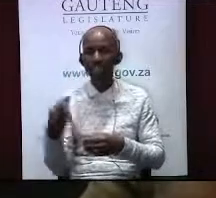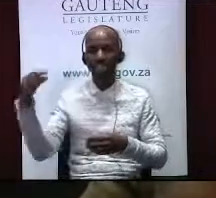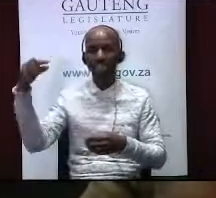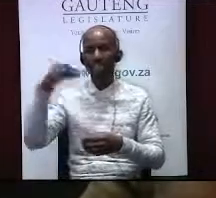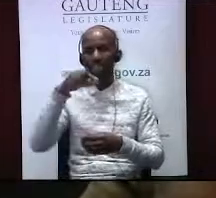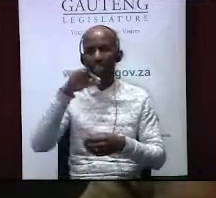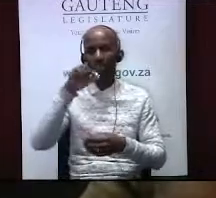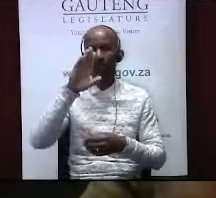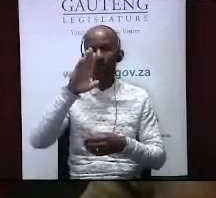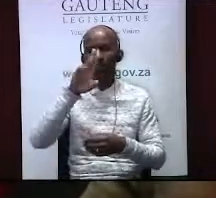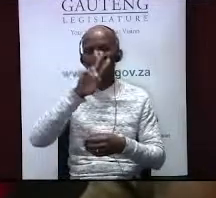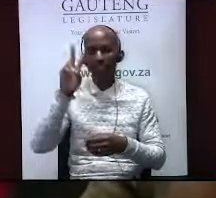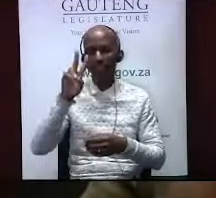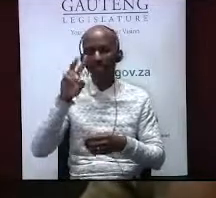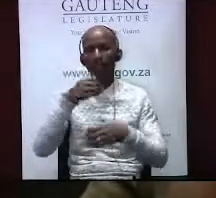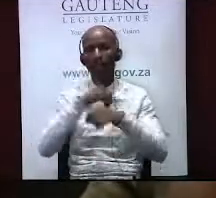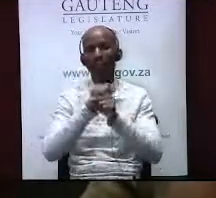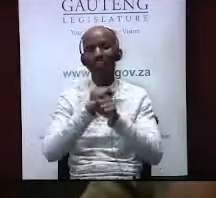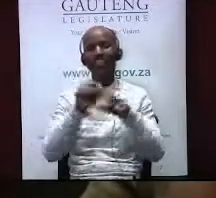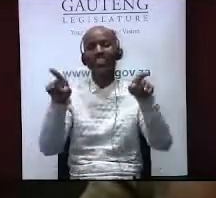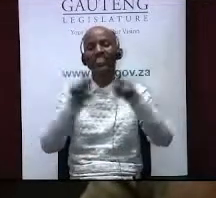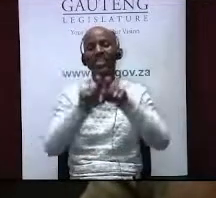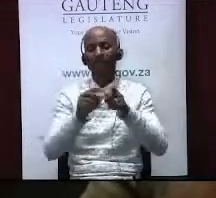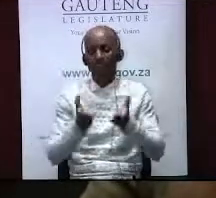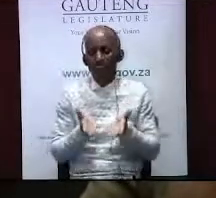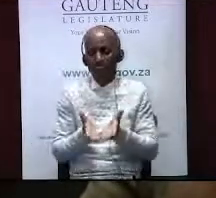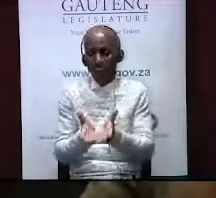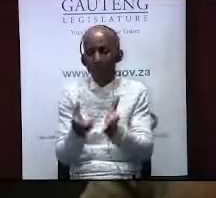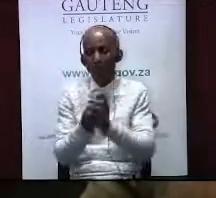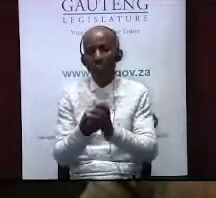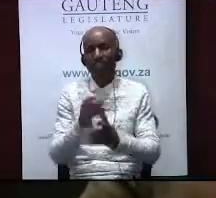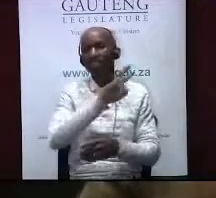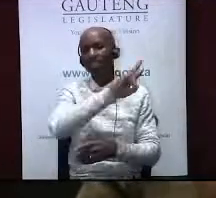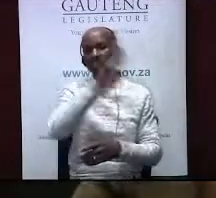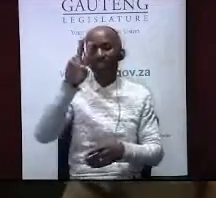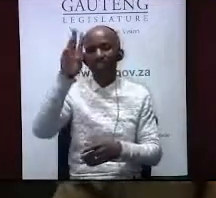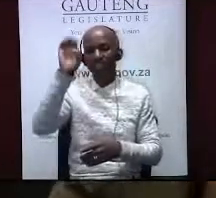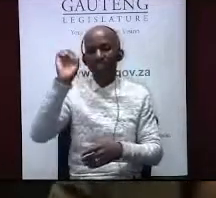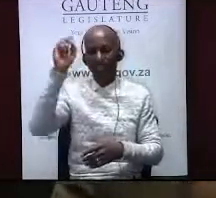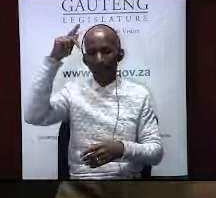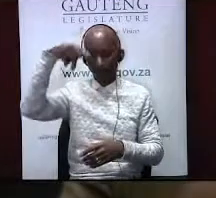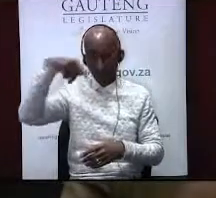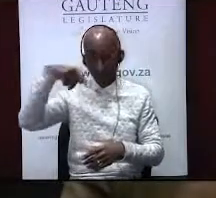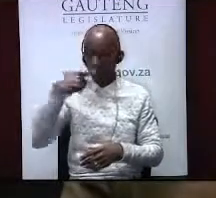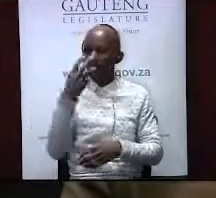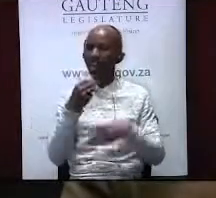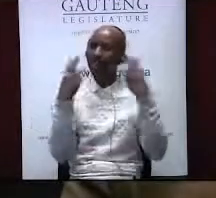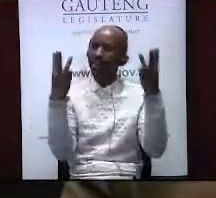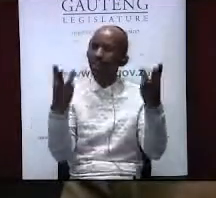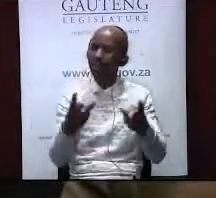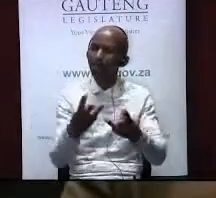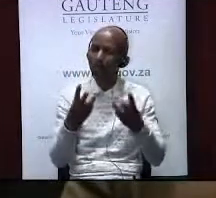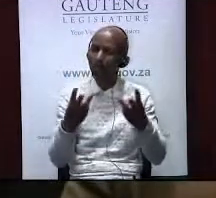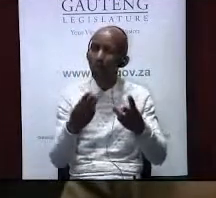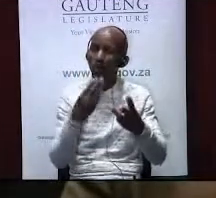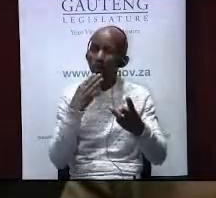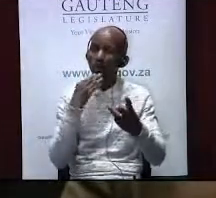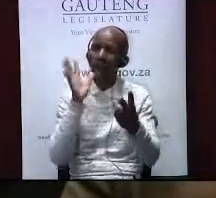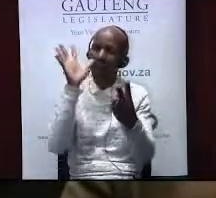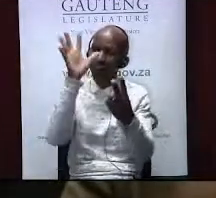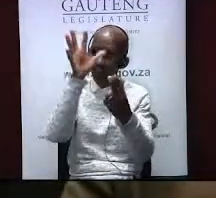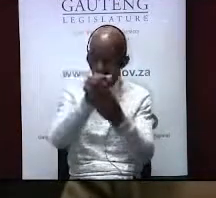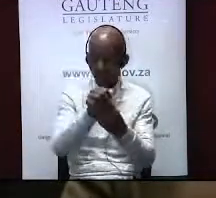GBV treated in the same boat with VEP. We have people who are